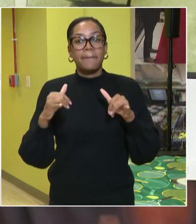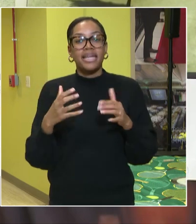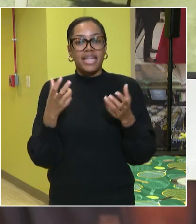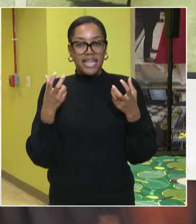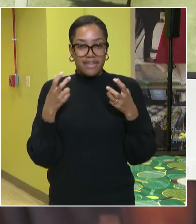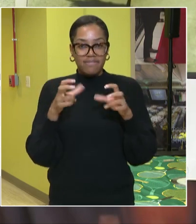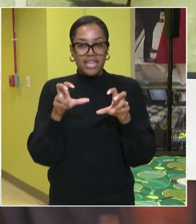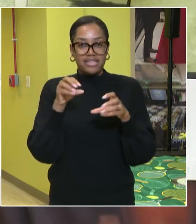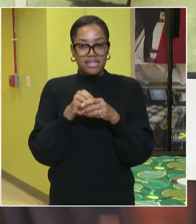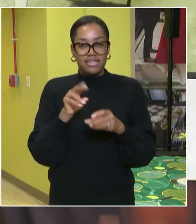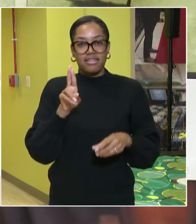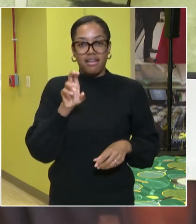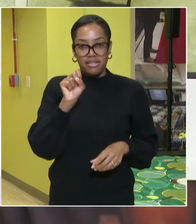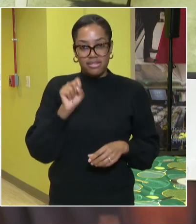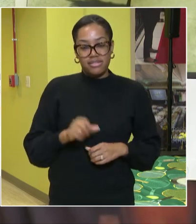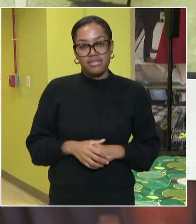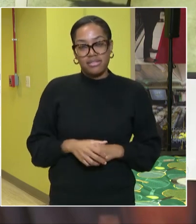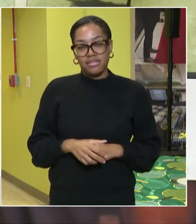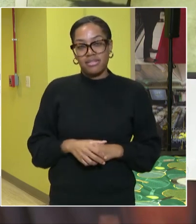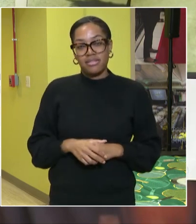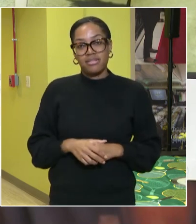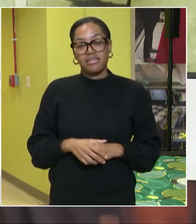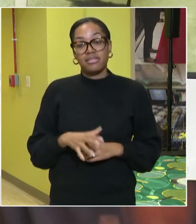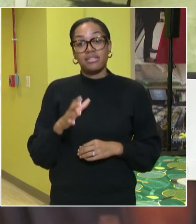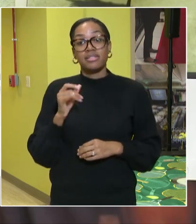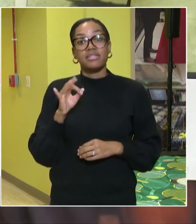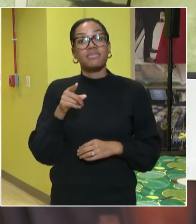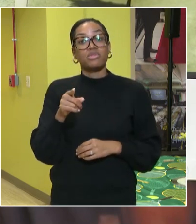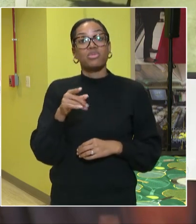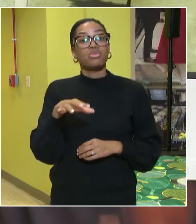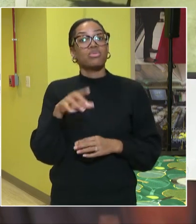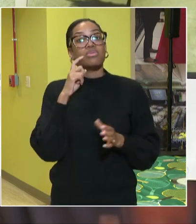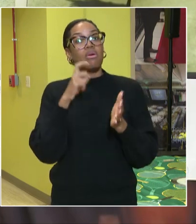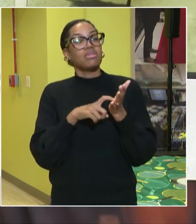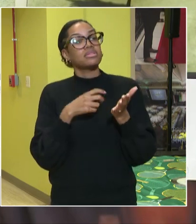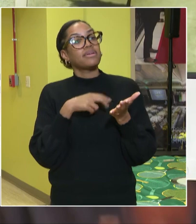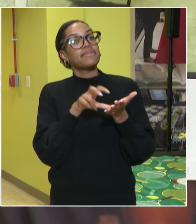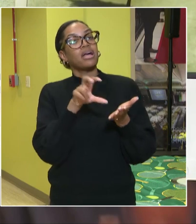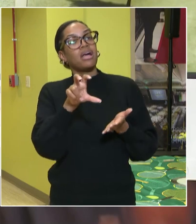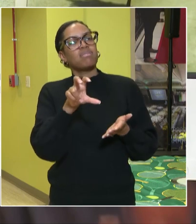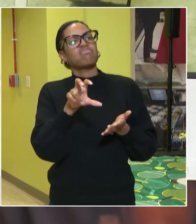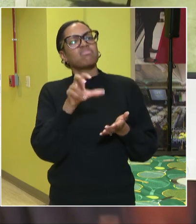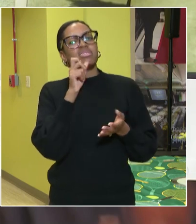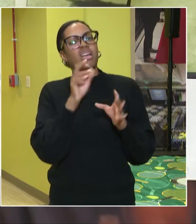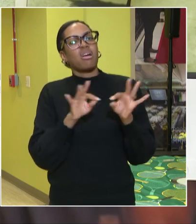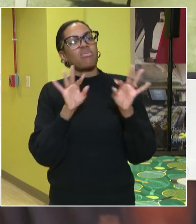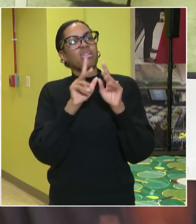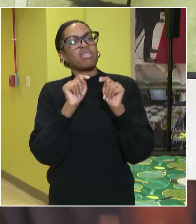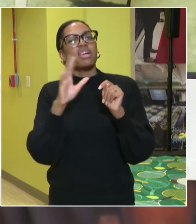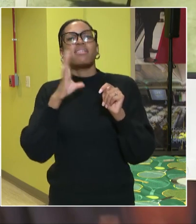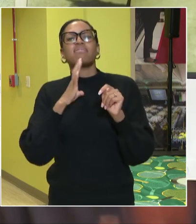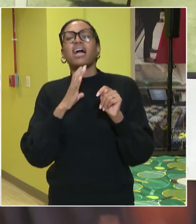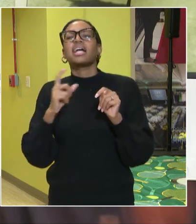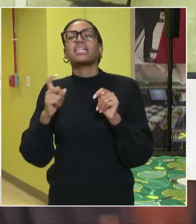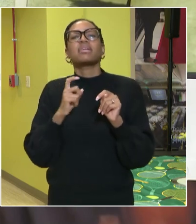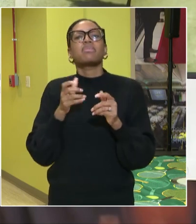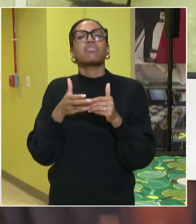invest in us. And I said, and if you find that that's not worthy of your investment, then give me some money and go on about your